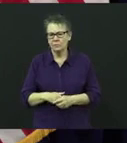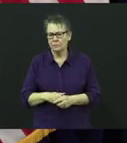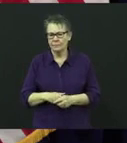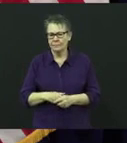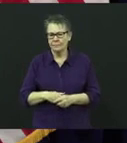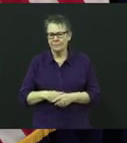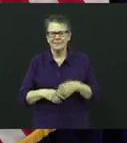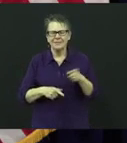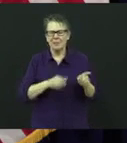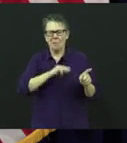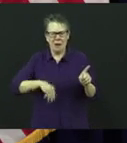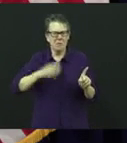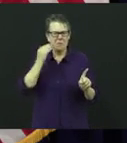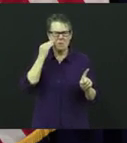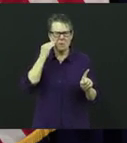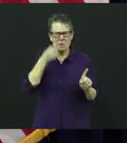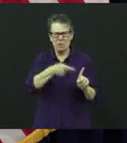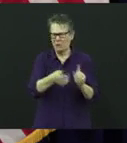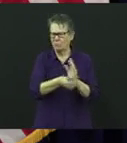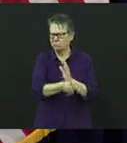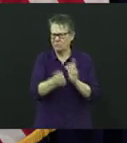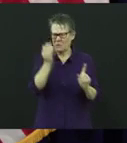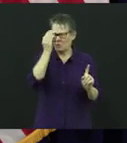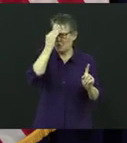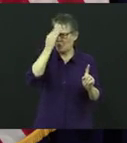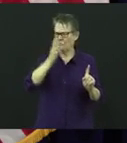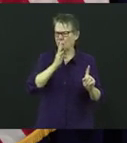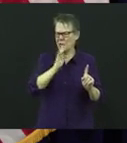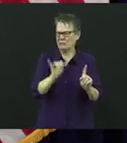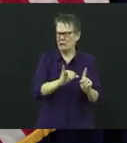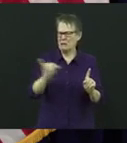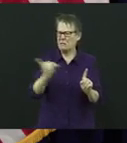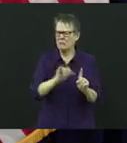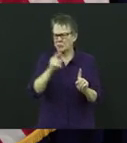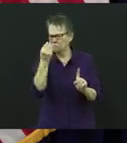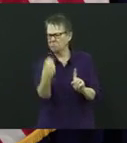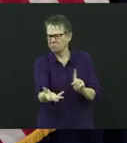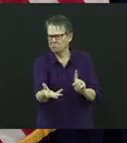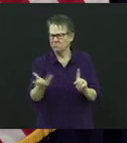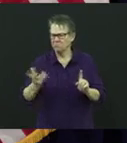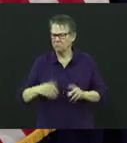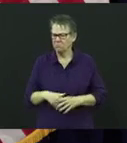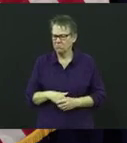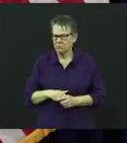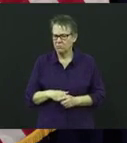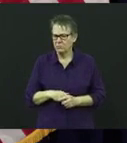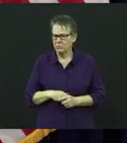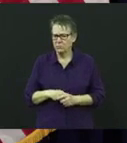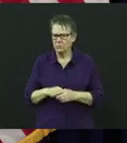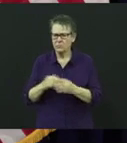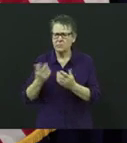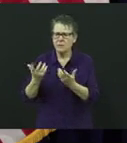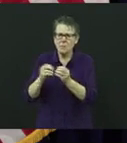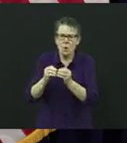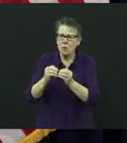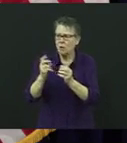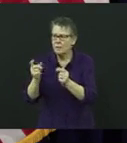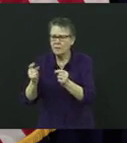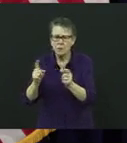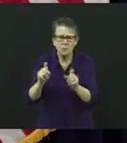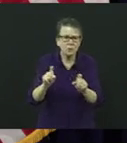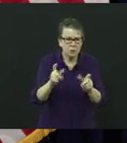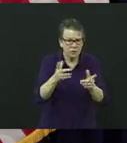that. Any more real quick buzzer rounds? Please, real quick, Dante. Do you have any statistics on the